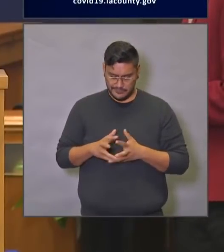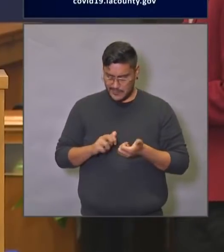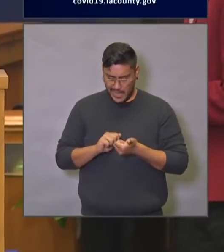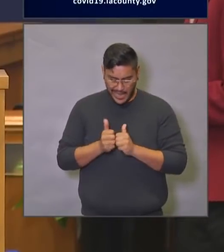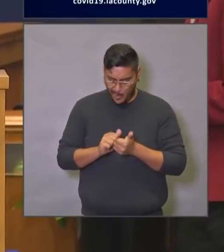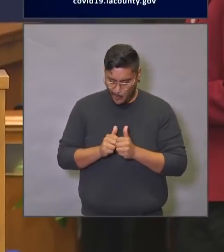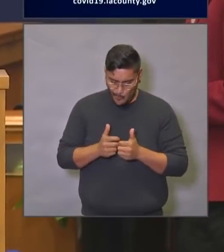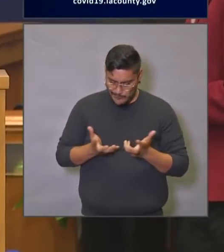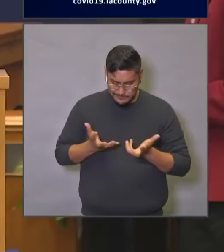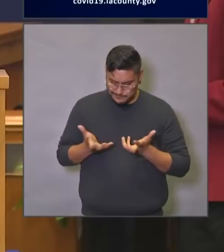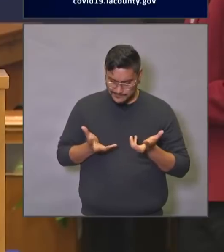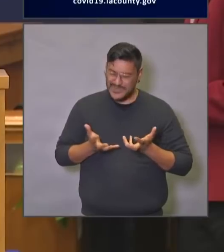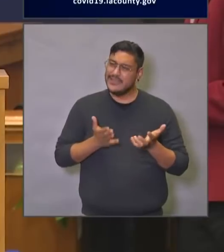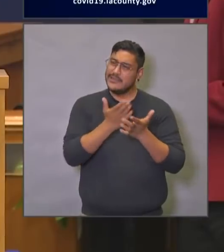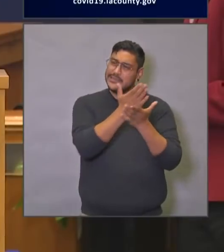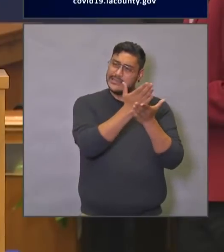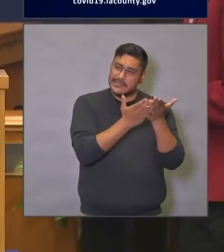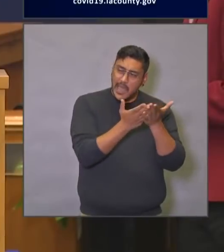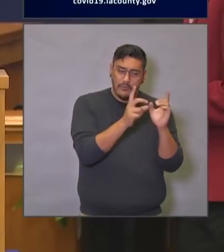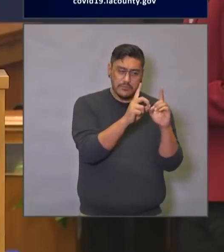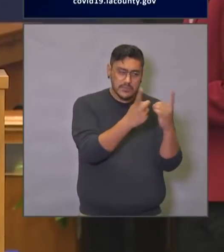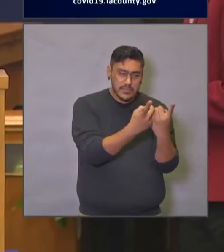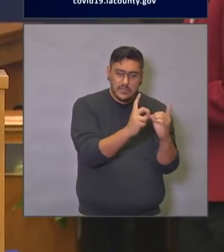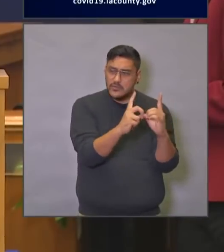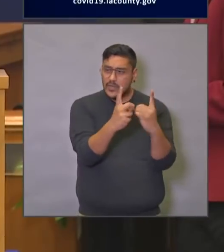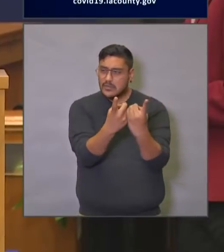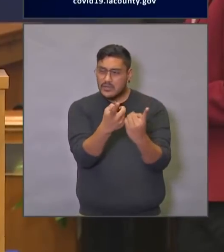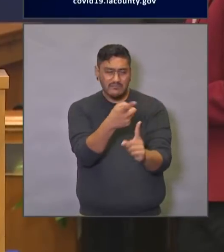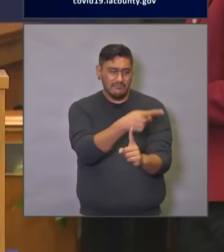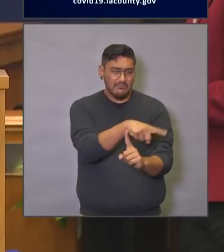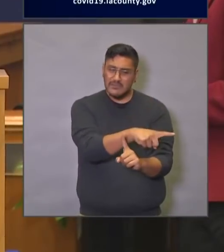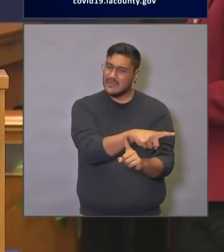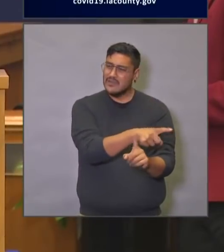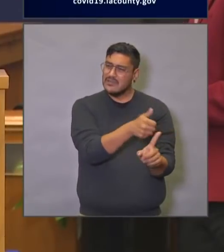certain districts being able to reopen that are less affected?